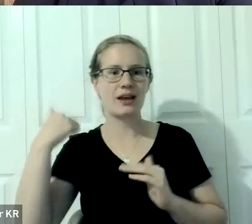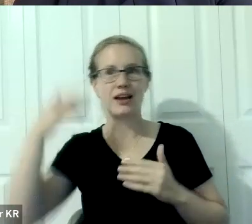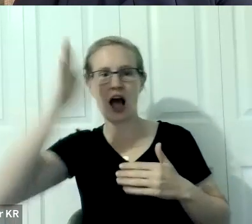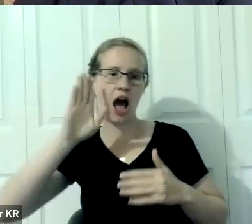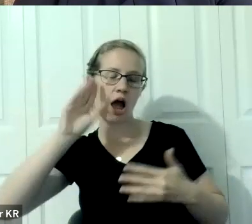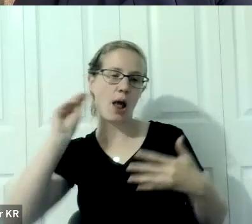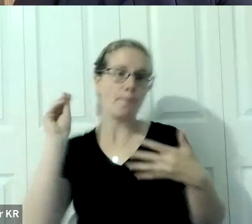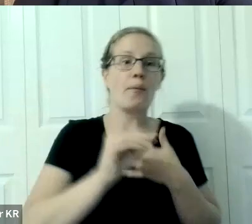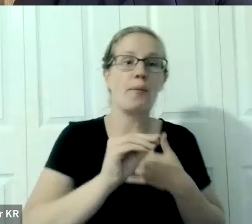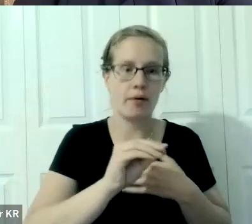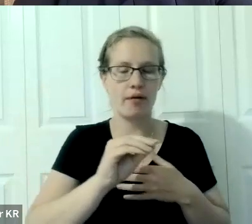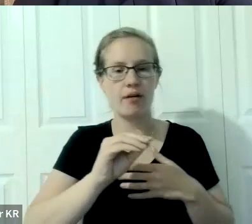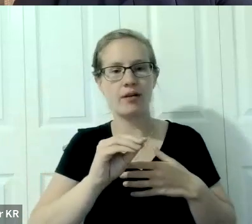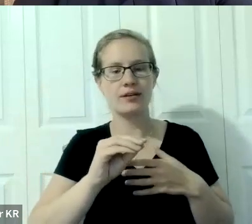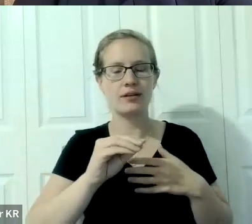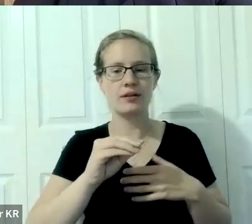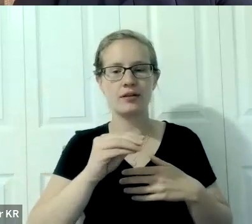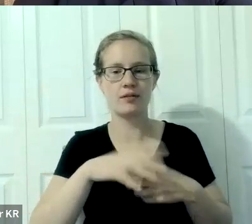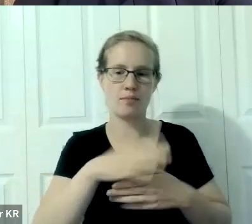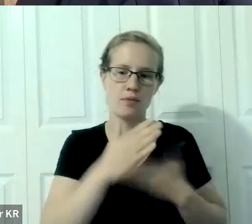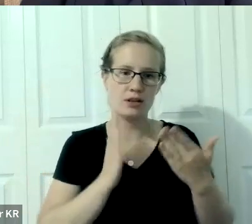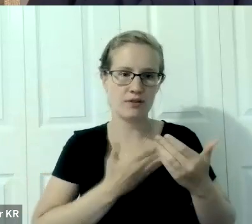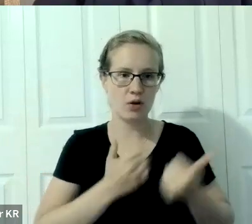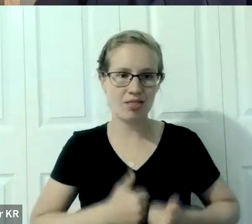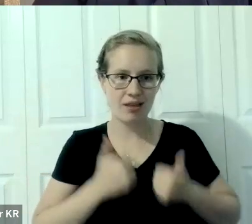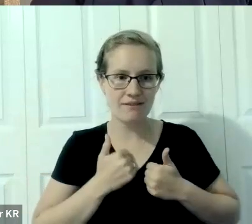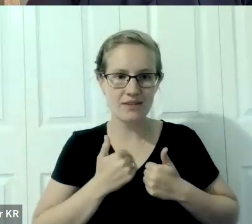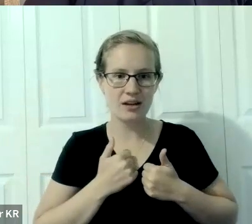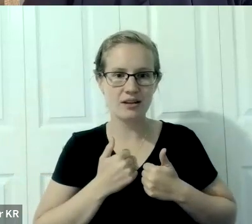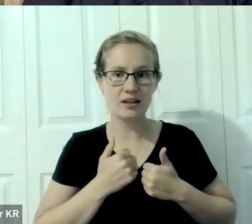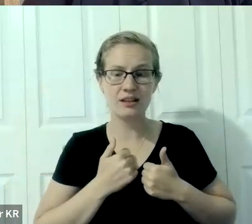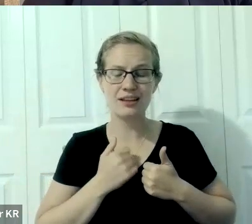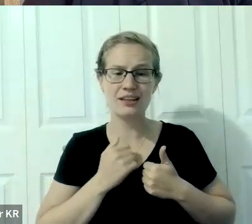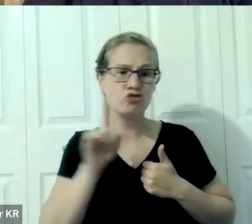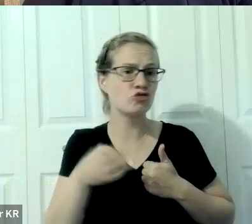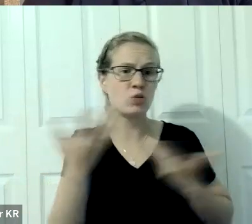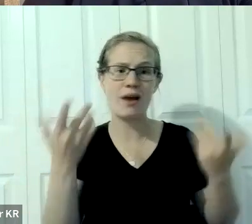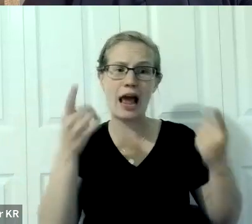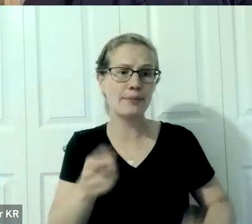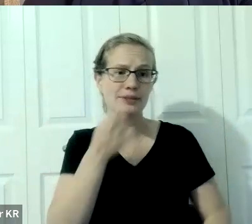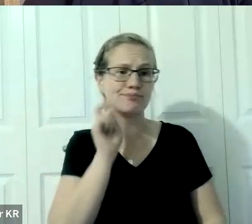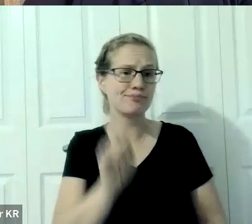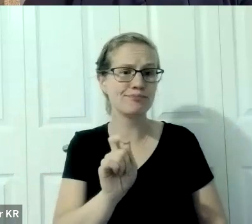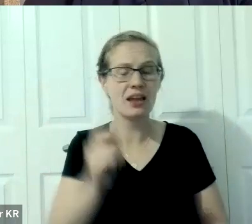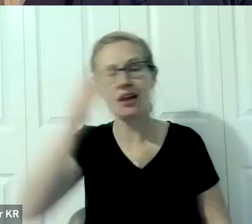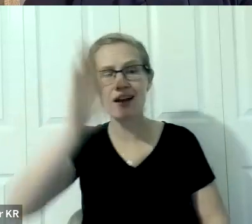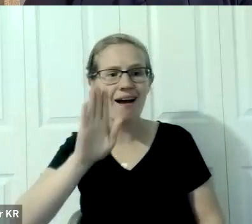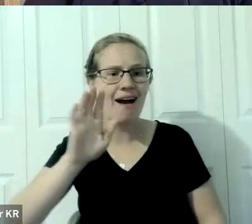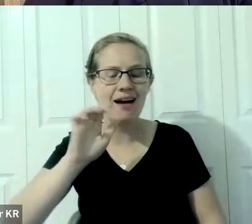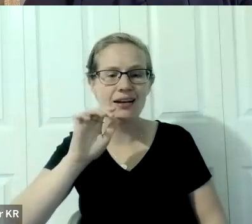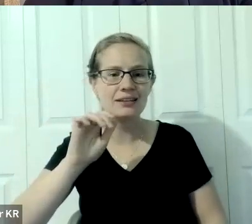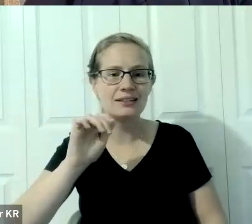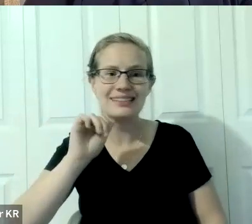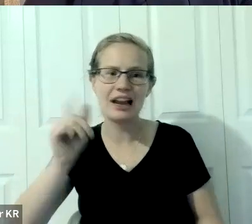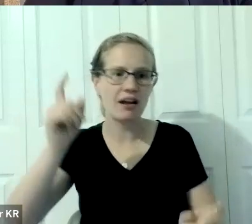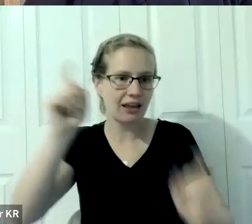into areas of our life that it's just what happens. And I don't think God gave me